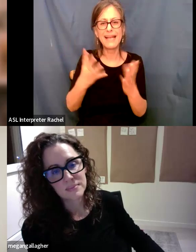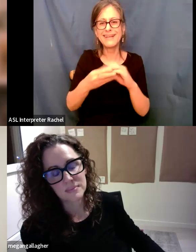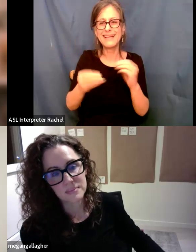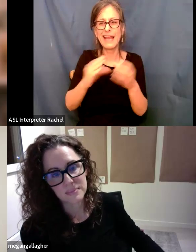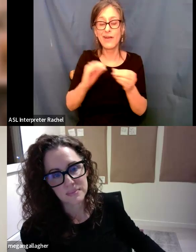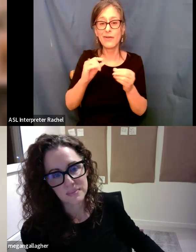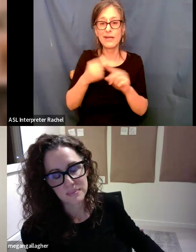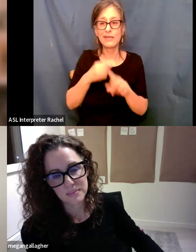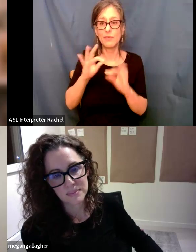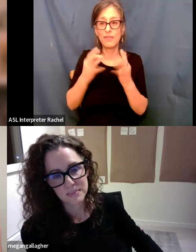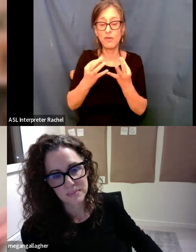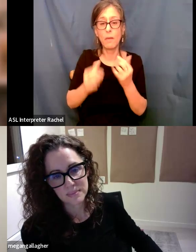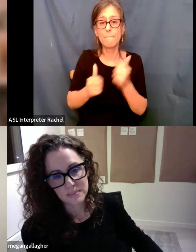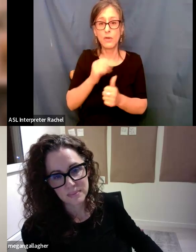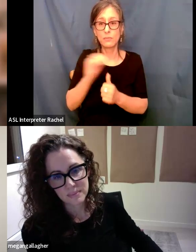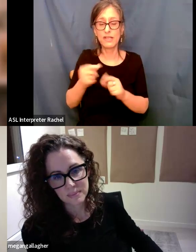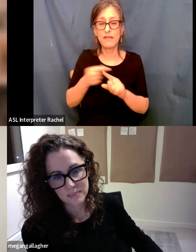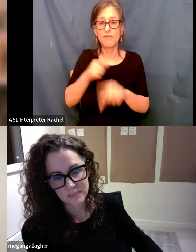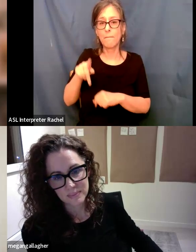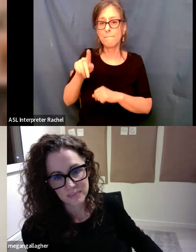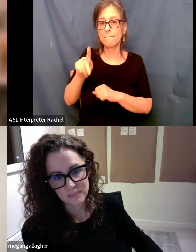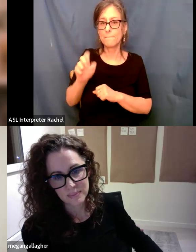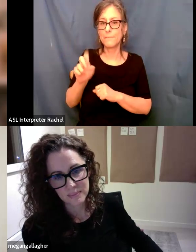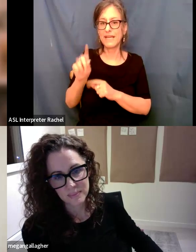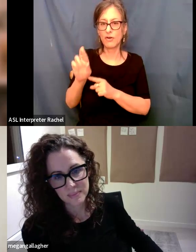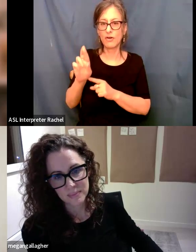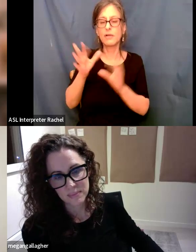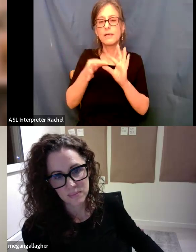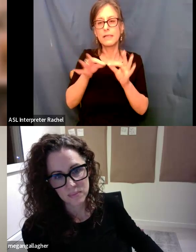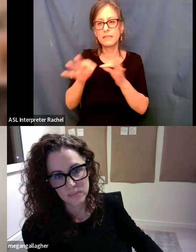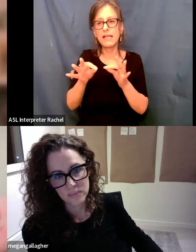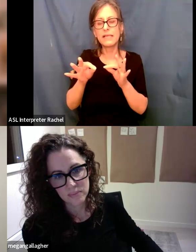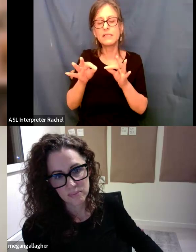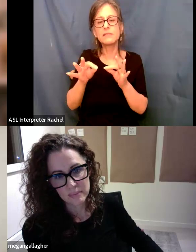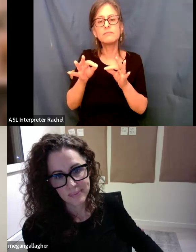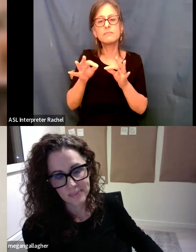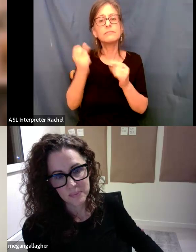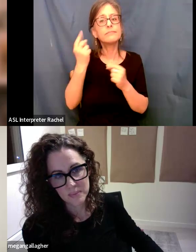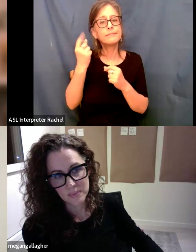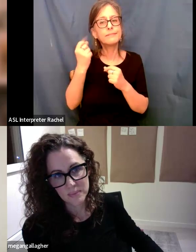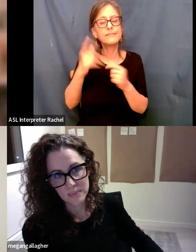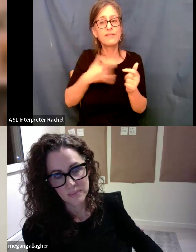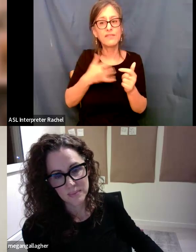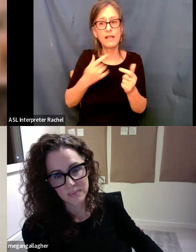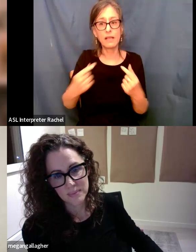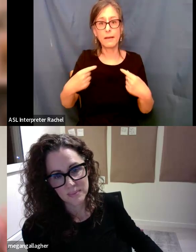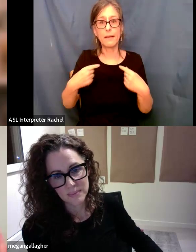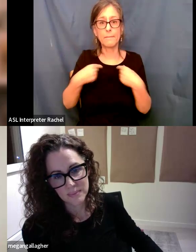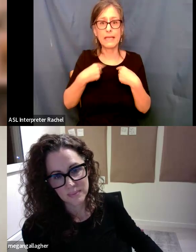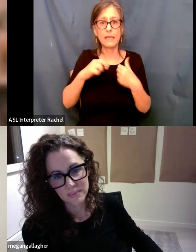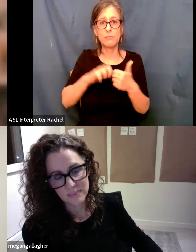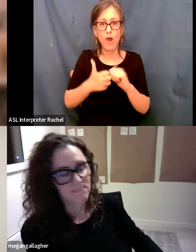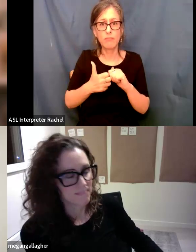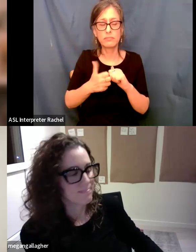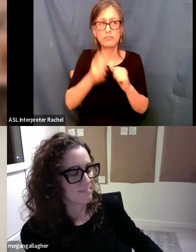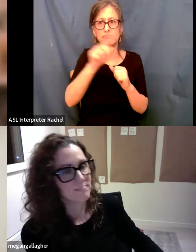this family, most specifically Peter, has spun, that and in doing so, feeling like he is the problem and no